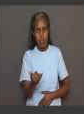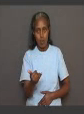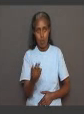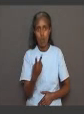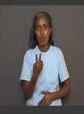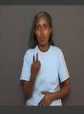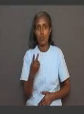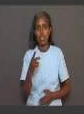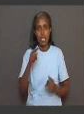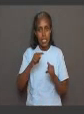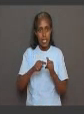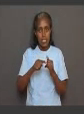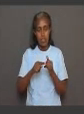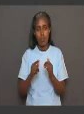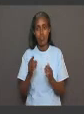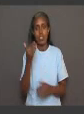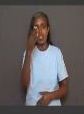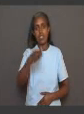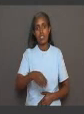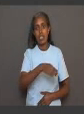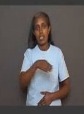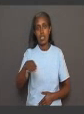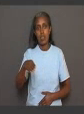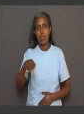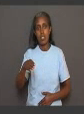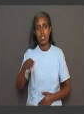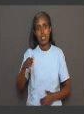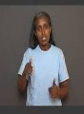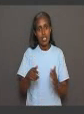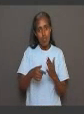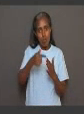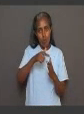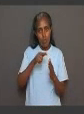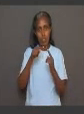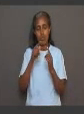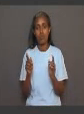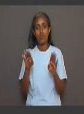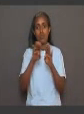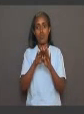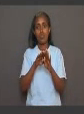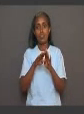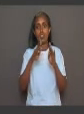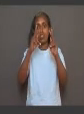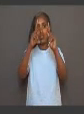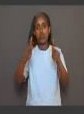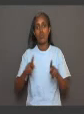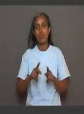both ends of the graph in order to close the polygon.